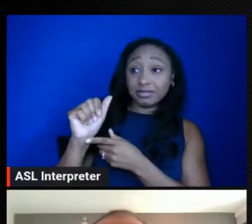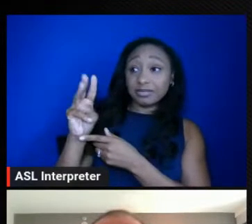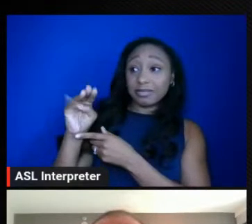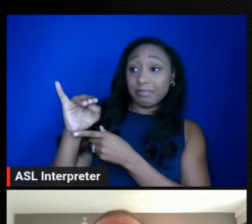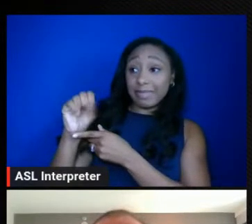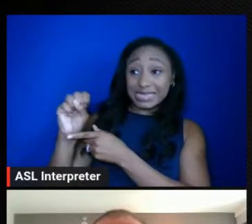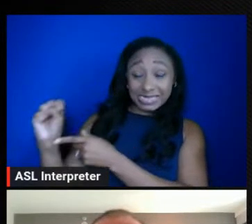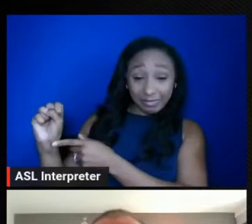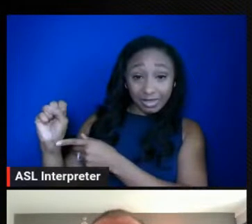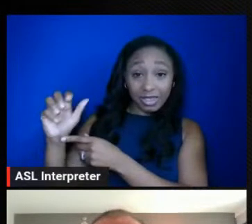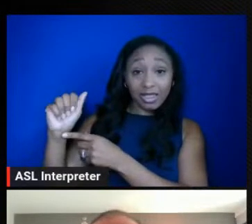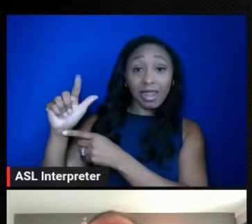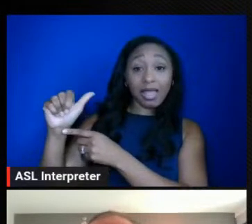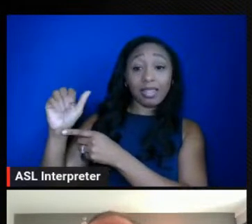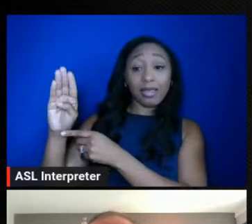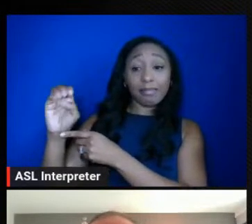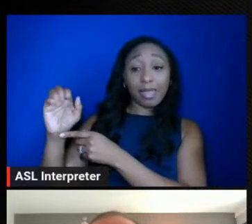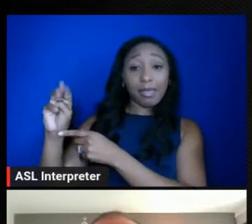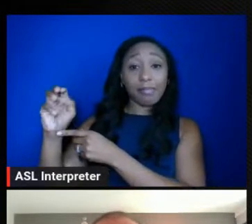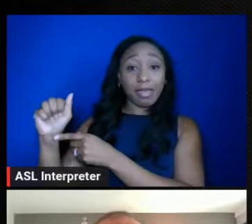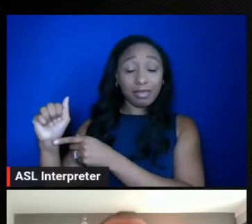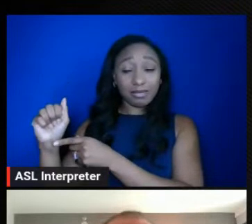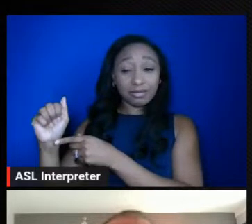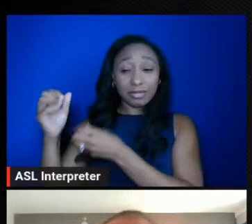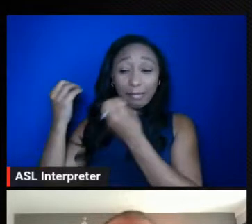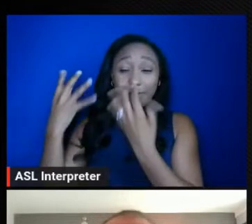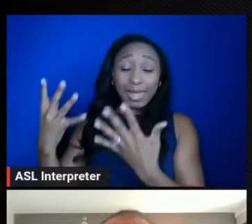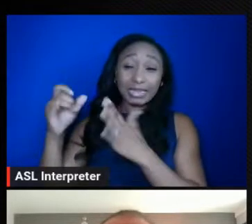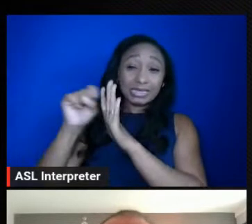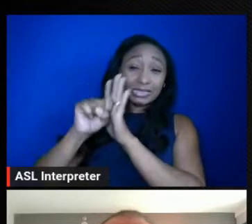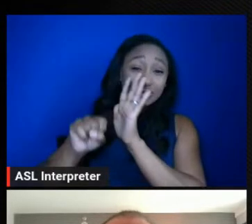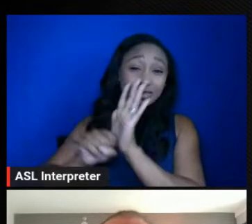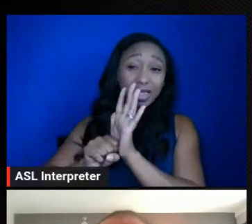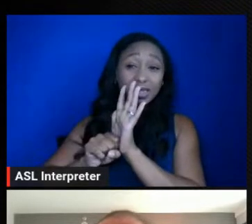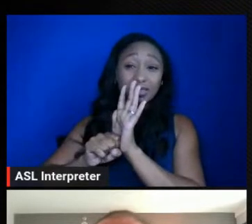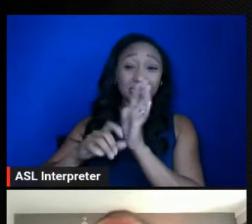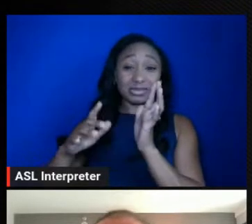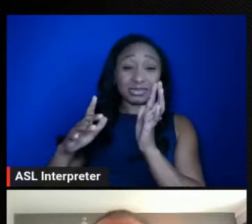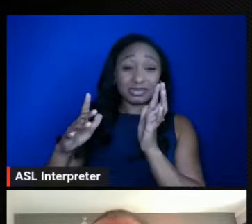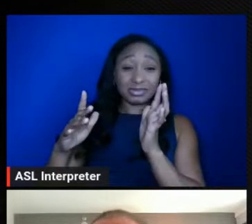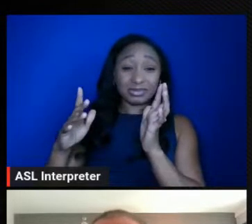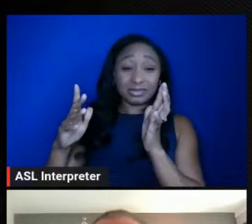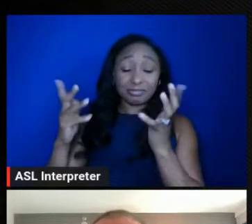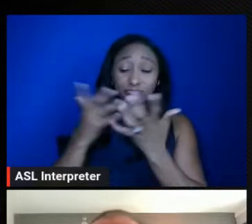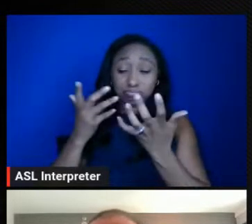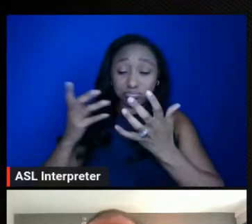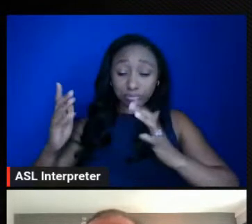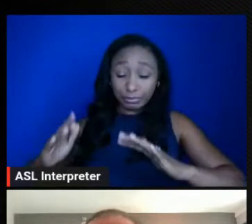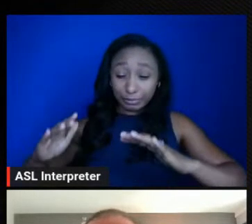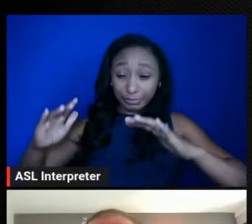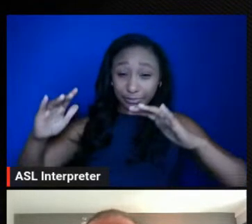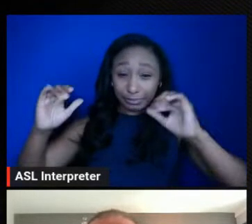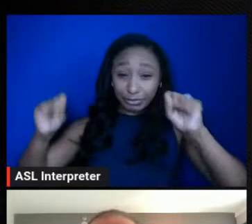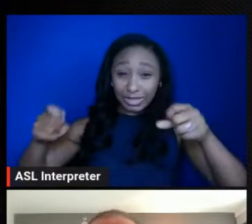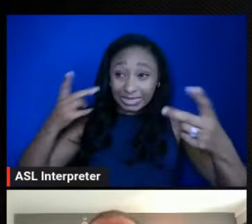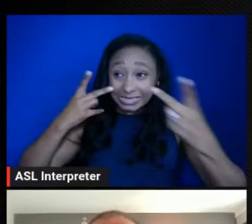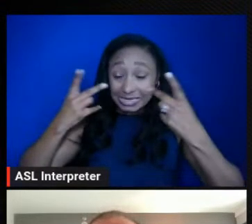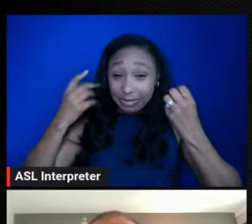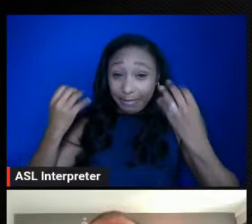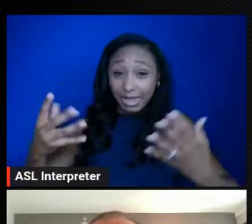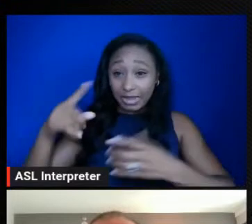of the new territories and states rising up along the Gulf Coast at exactly this time.